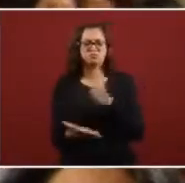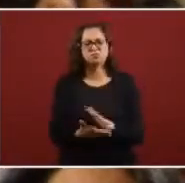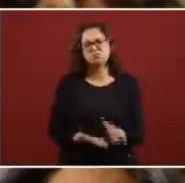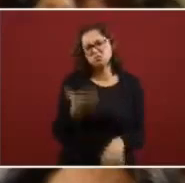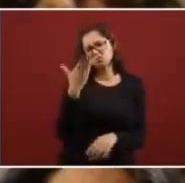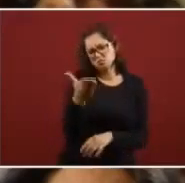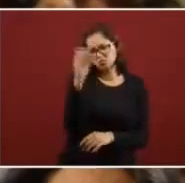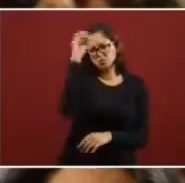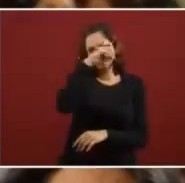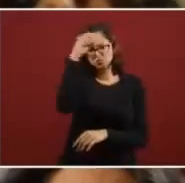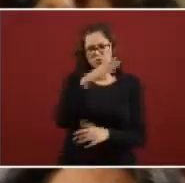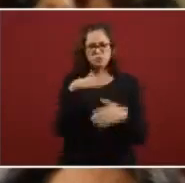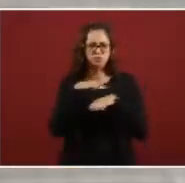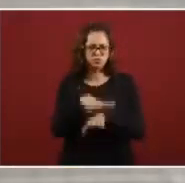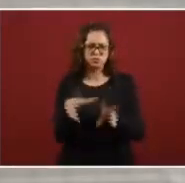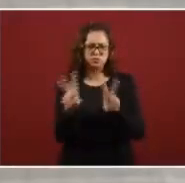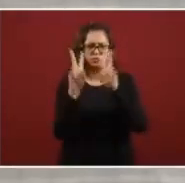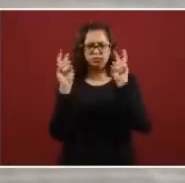fiscal.